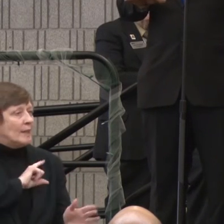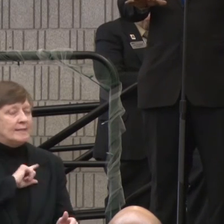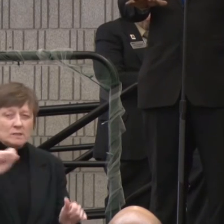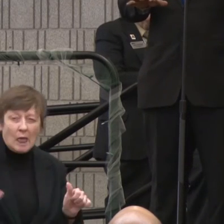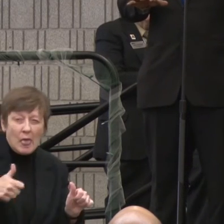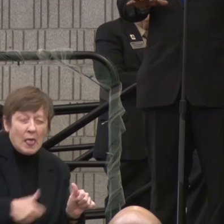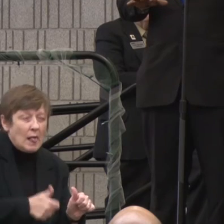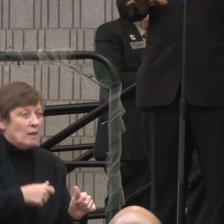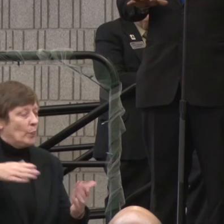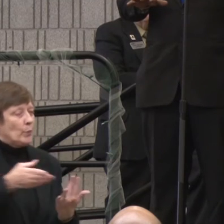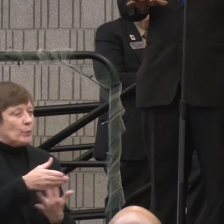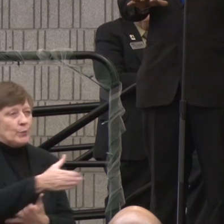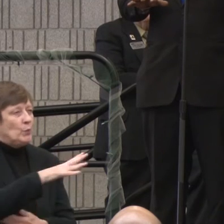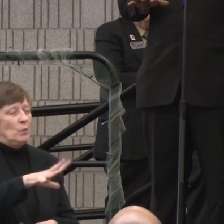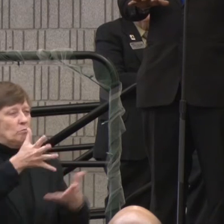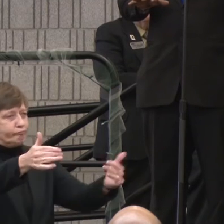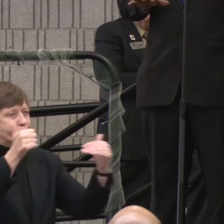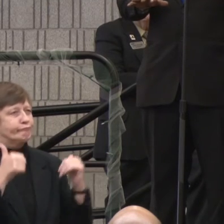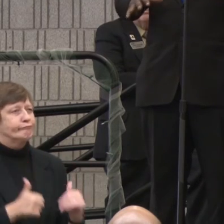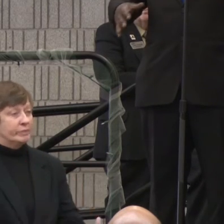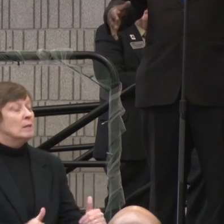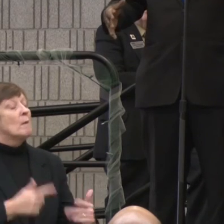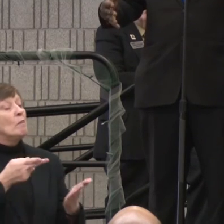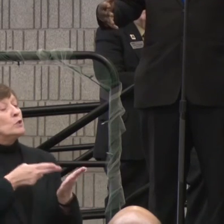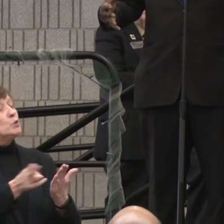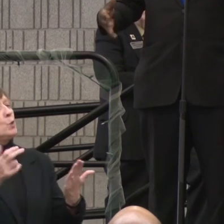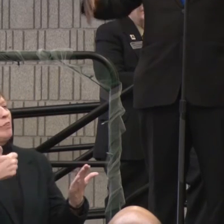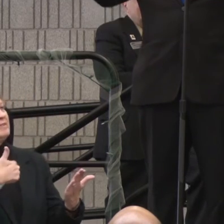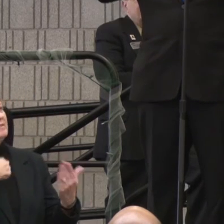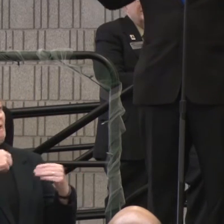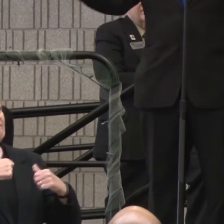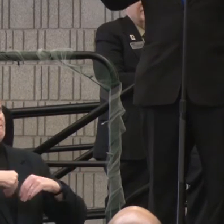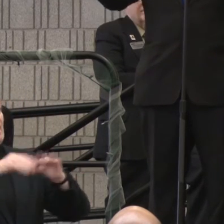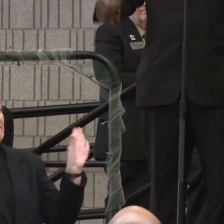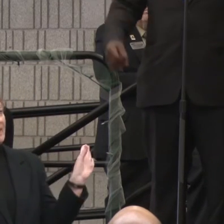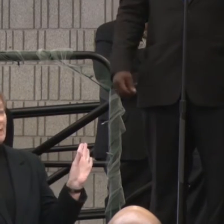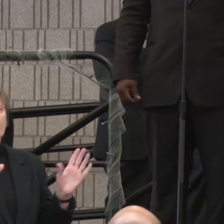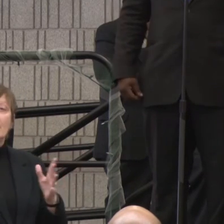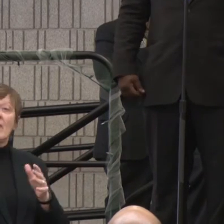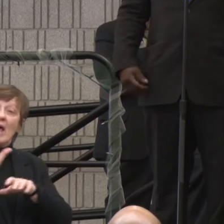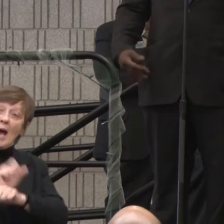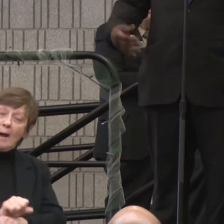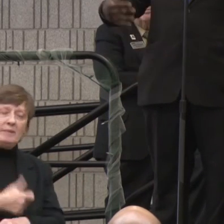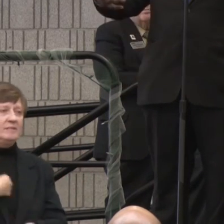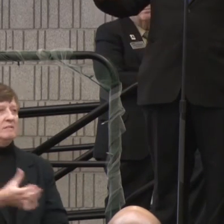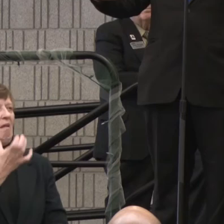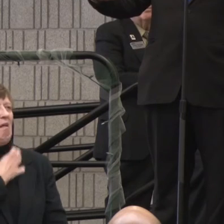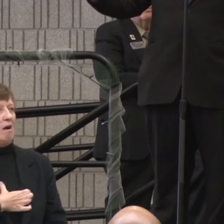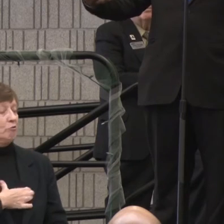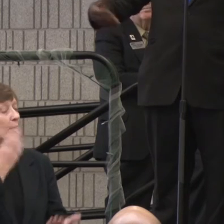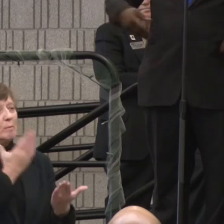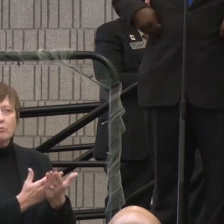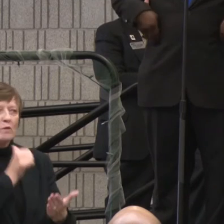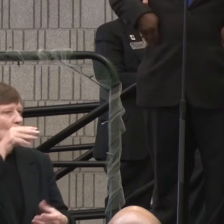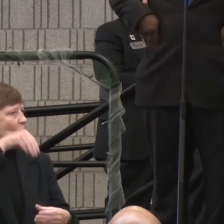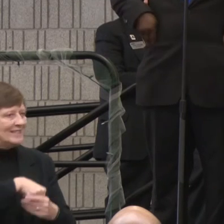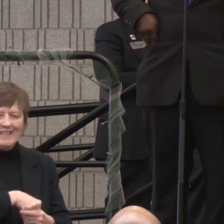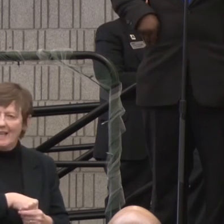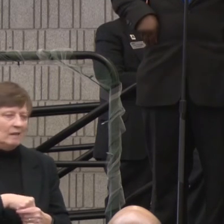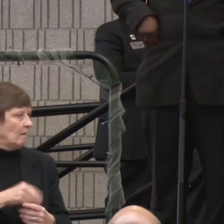around the tenements. But the truth is self-evident. The inhabitants of this country still go hungry. For the proof isn't in the